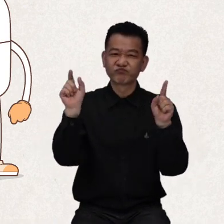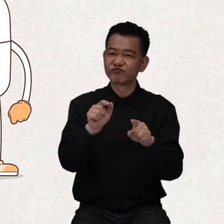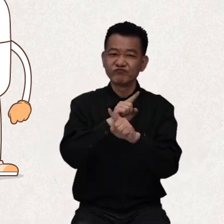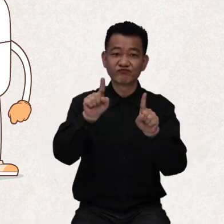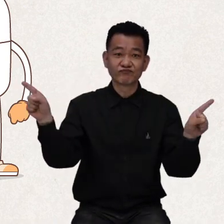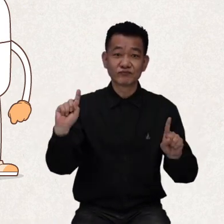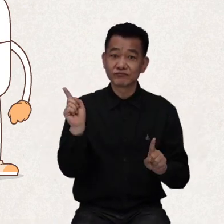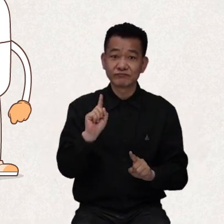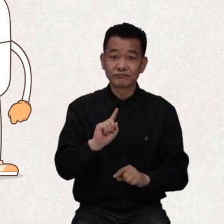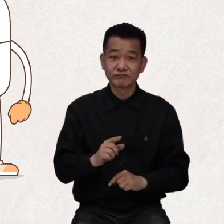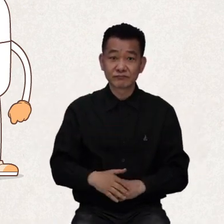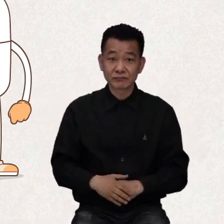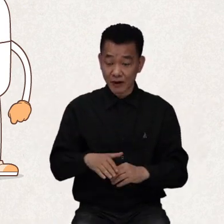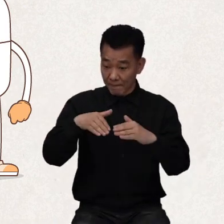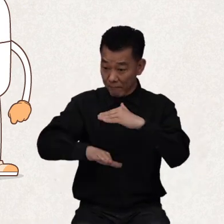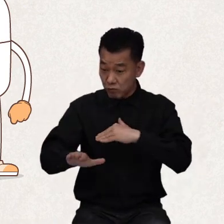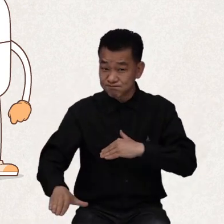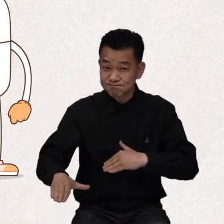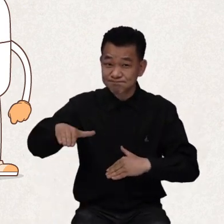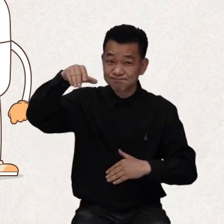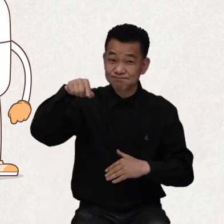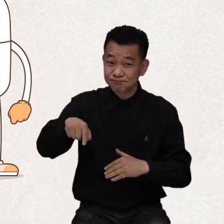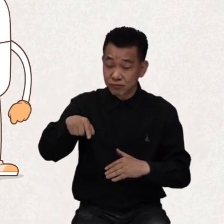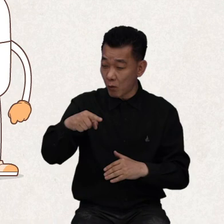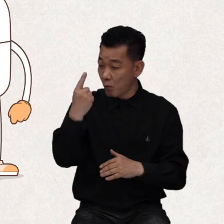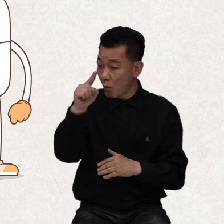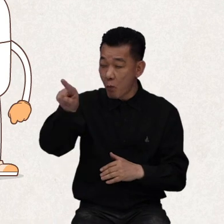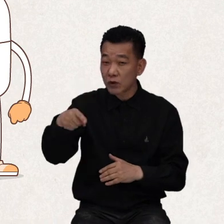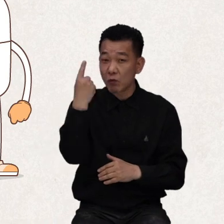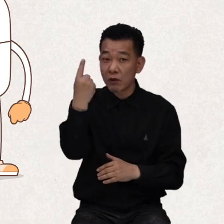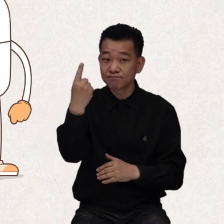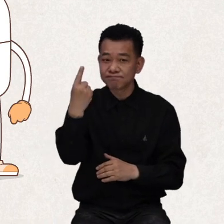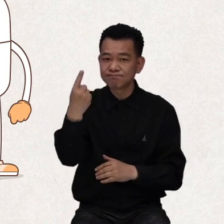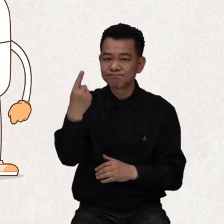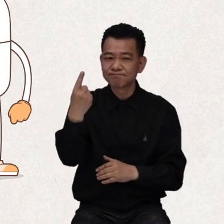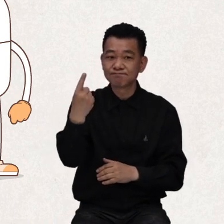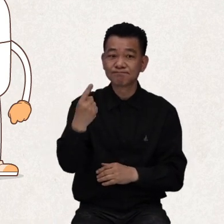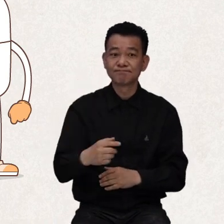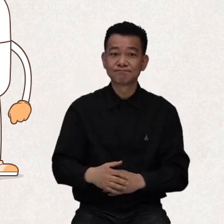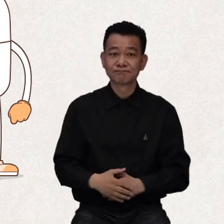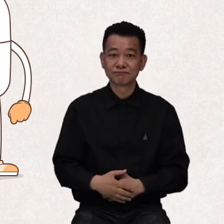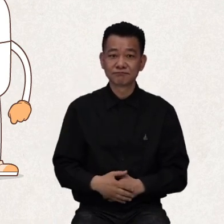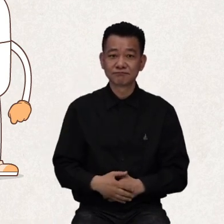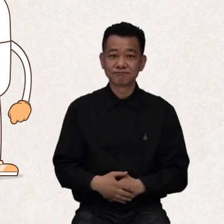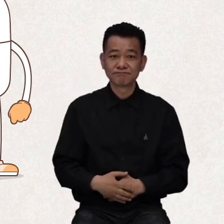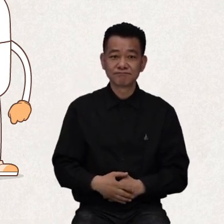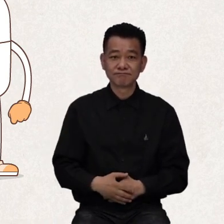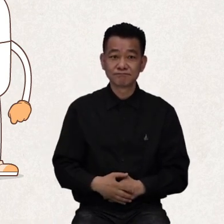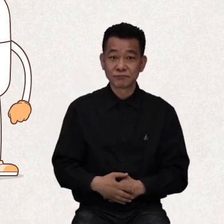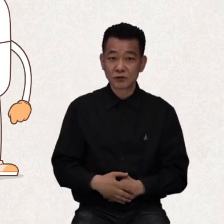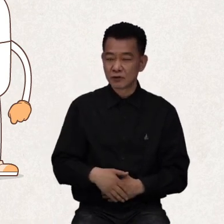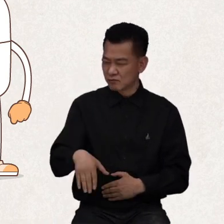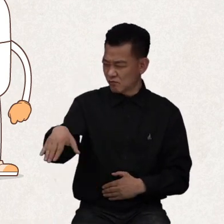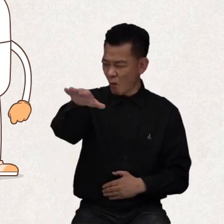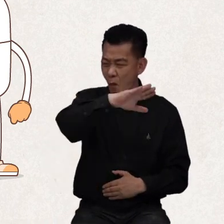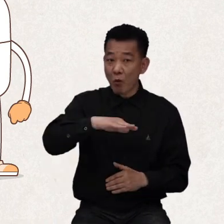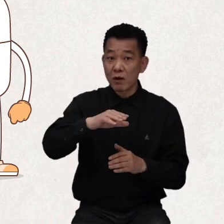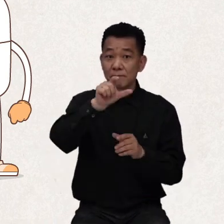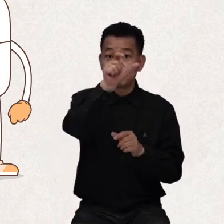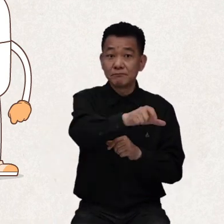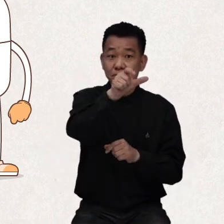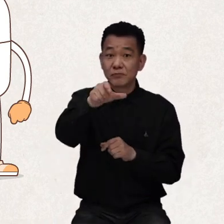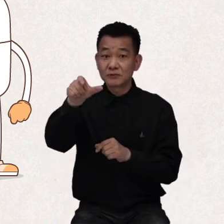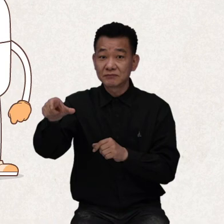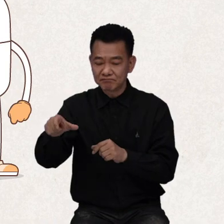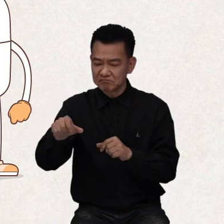this world, just born in this world as a human, just born in this world as a human being. Human rights are given equally